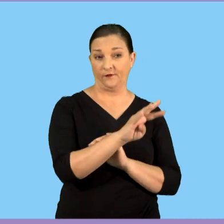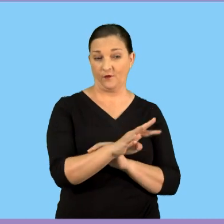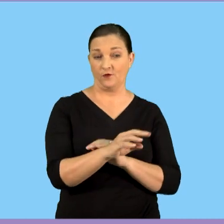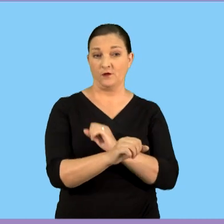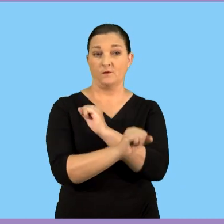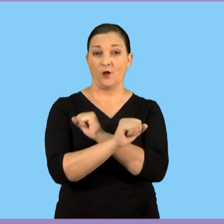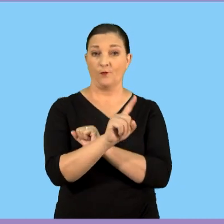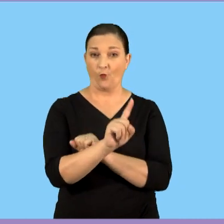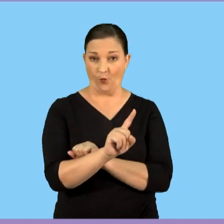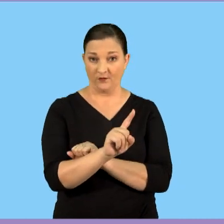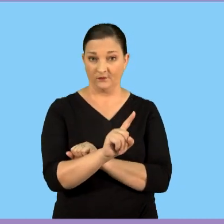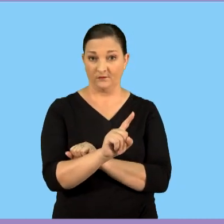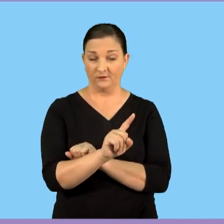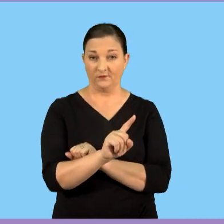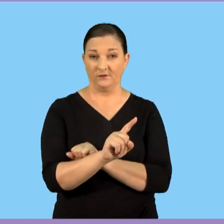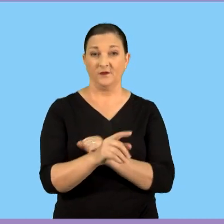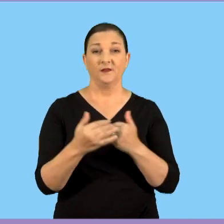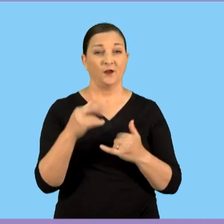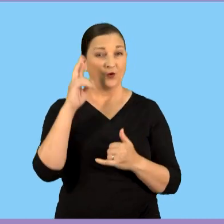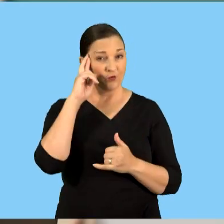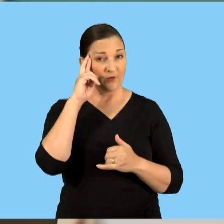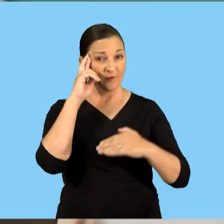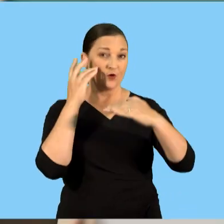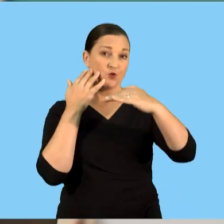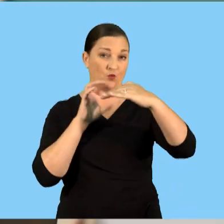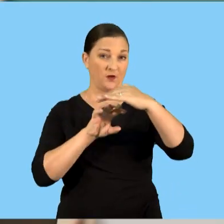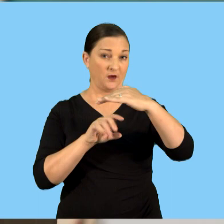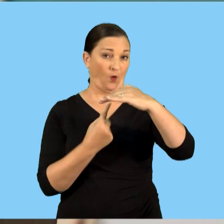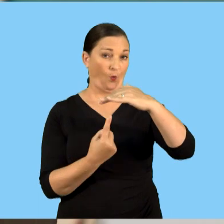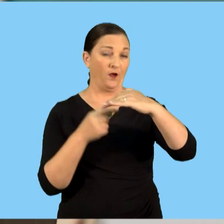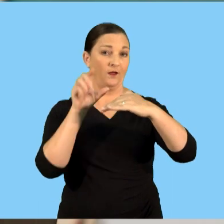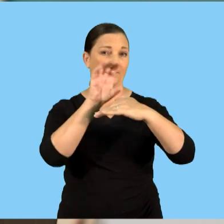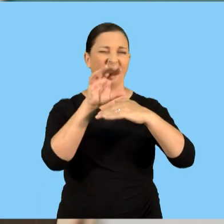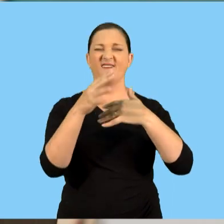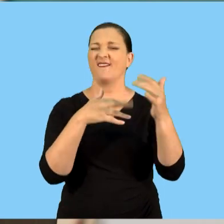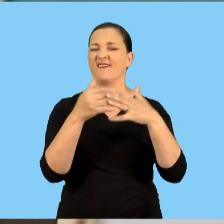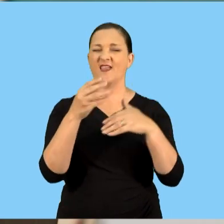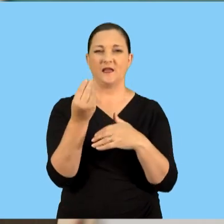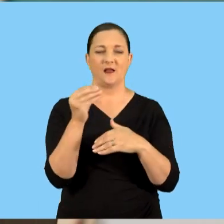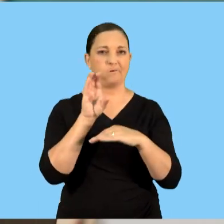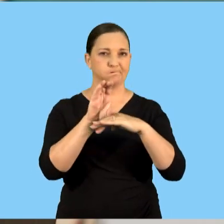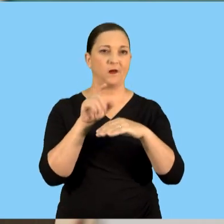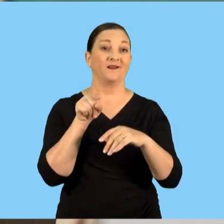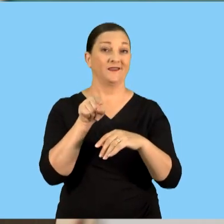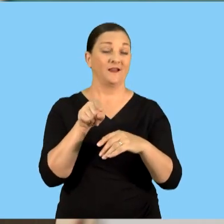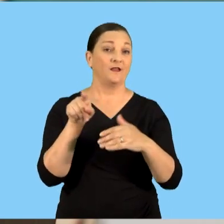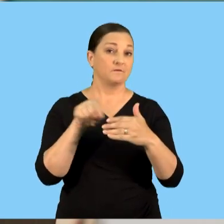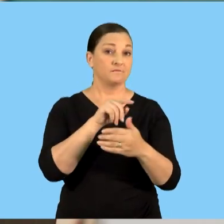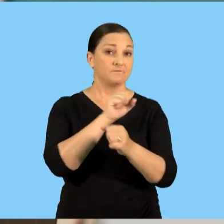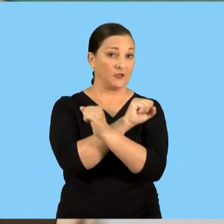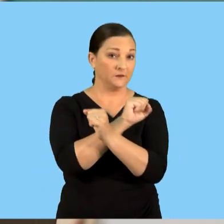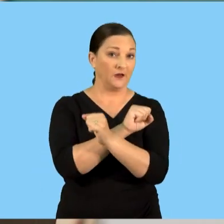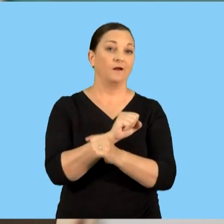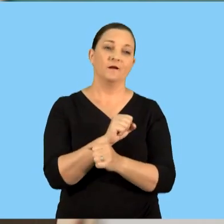negative 64 multiplied by 1, again taking us back to the properties of 1. If we multiply any number